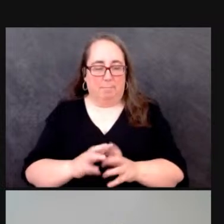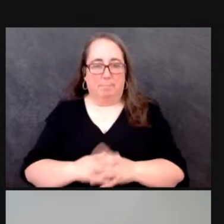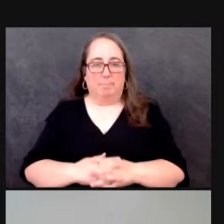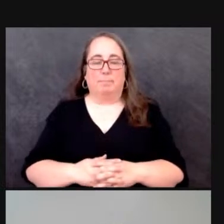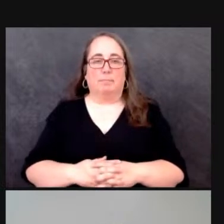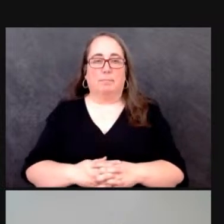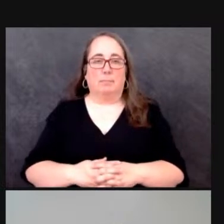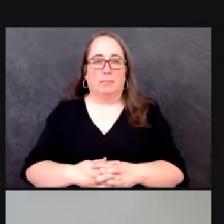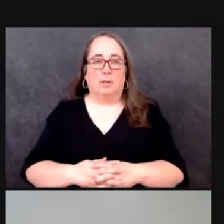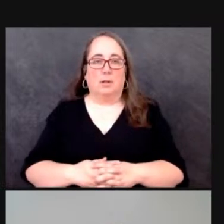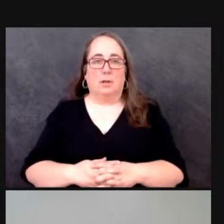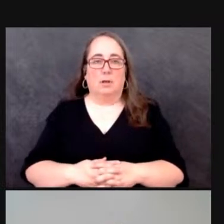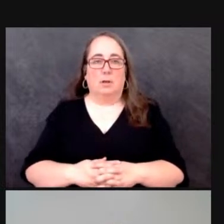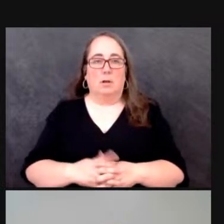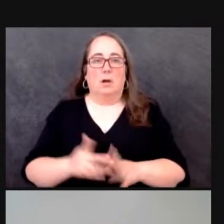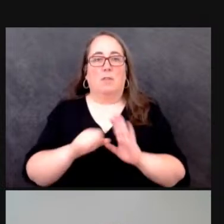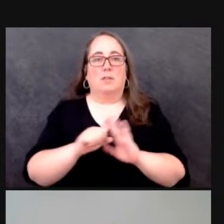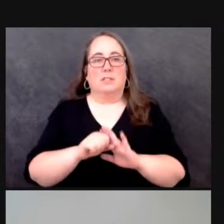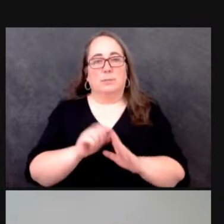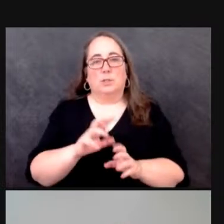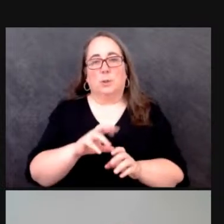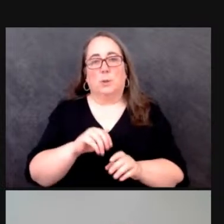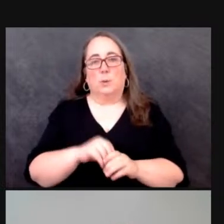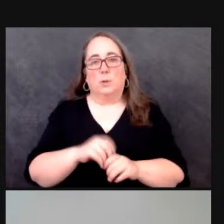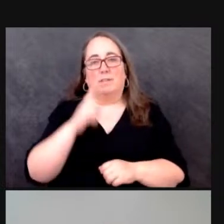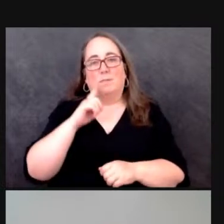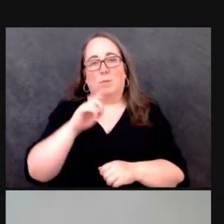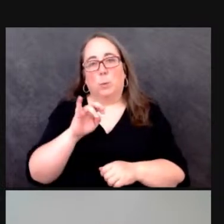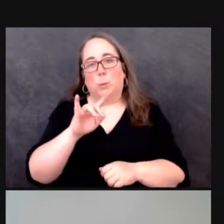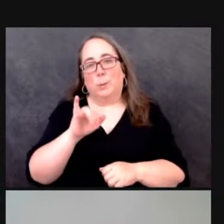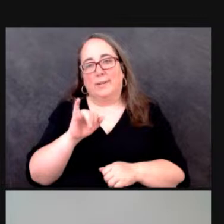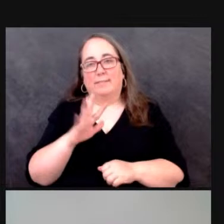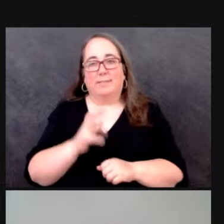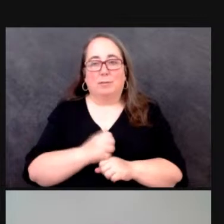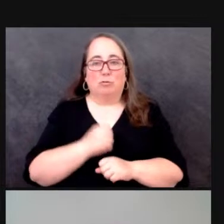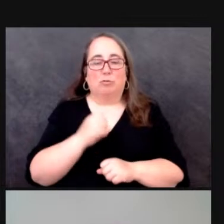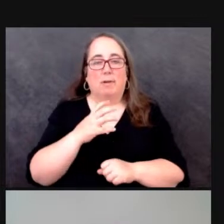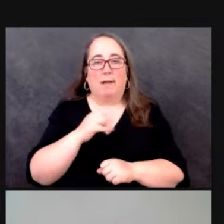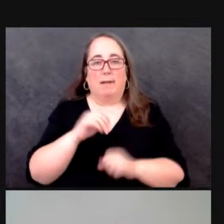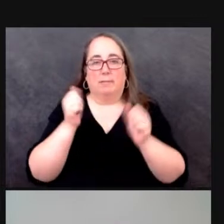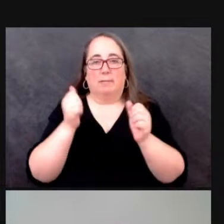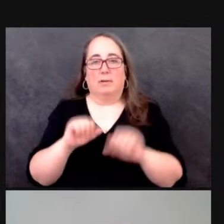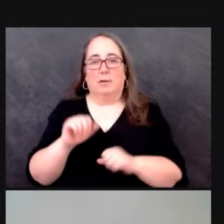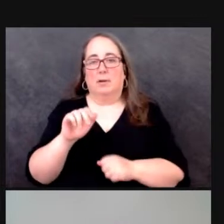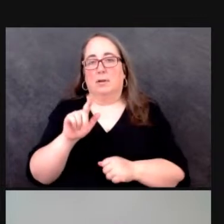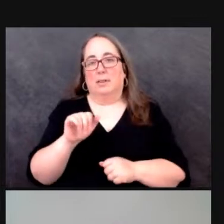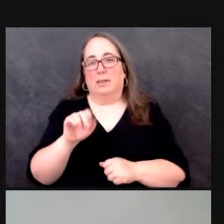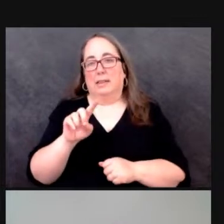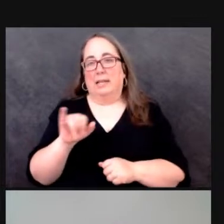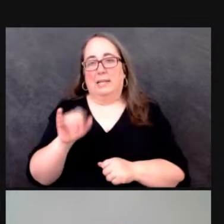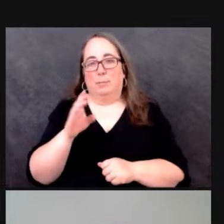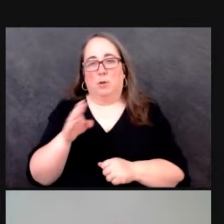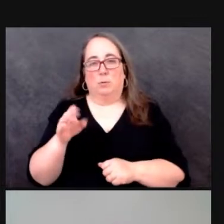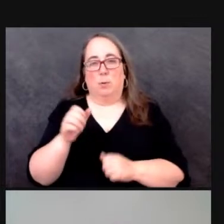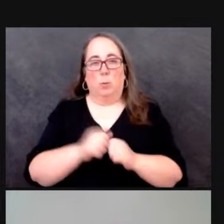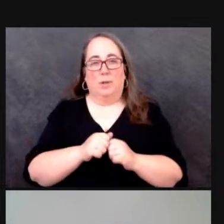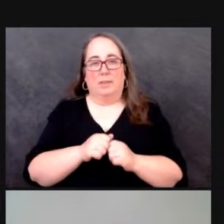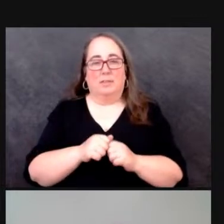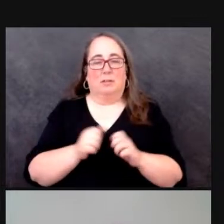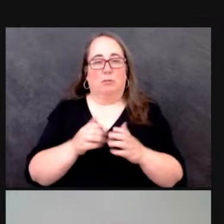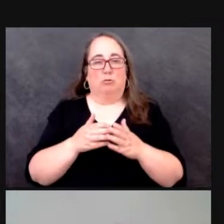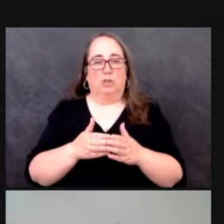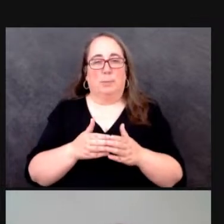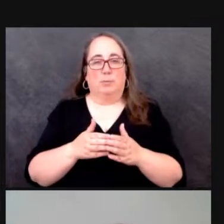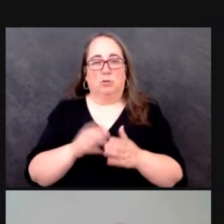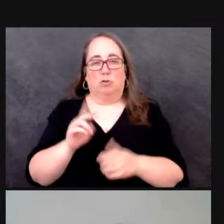Other symbols on the monument include those for unity and victory, and a figure of Lady Baltimore holds a ship's rudder, representing